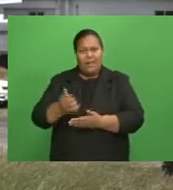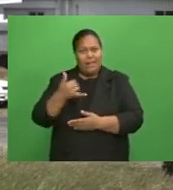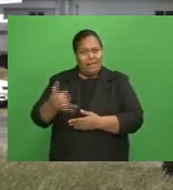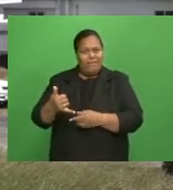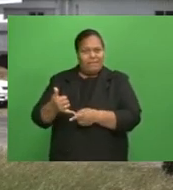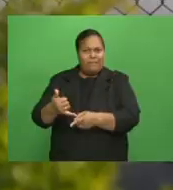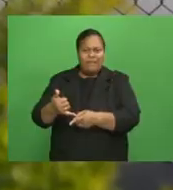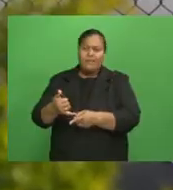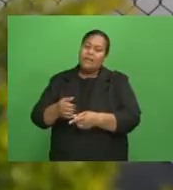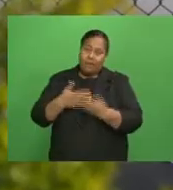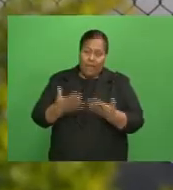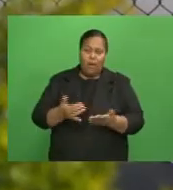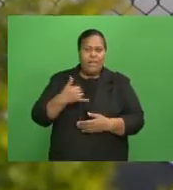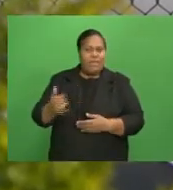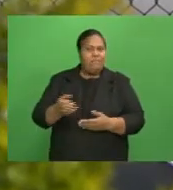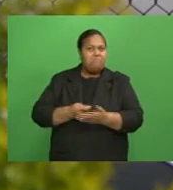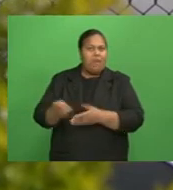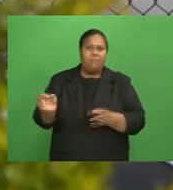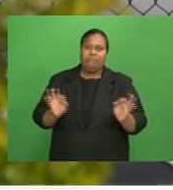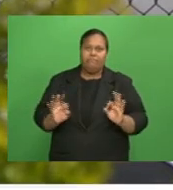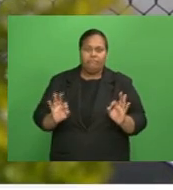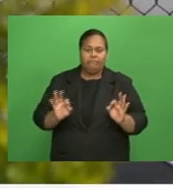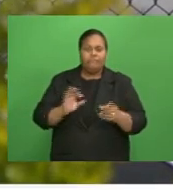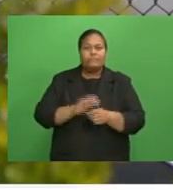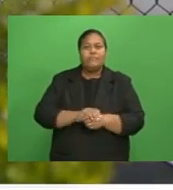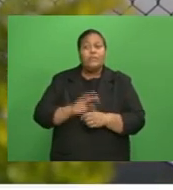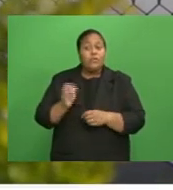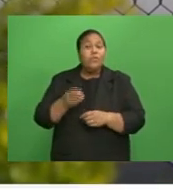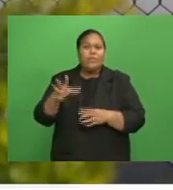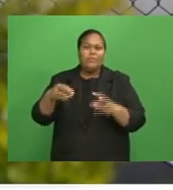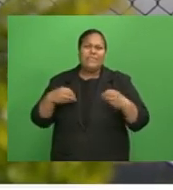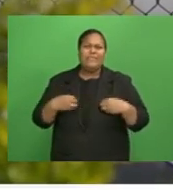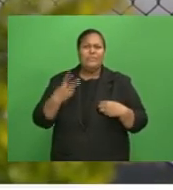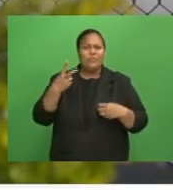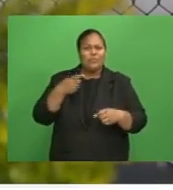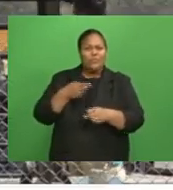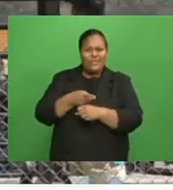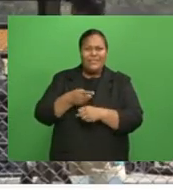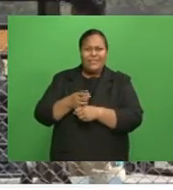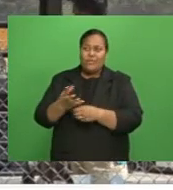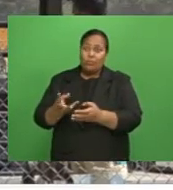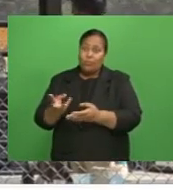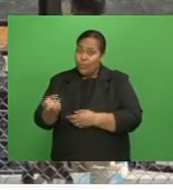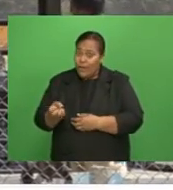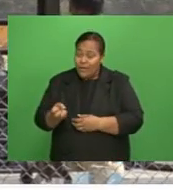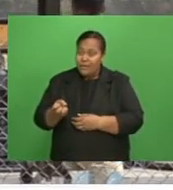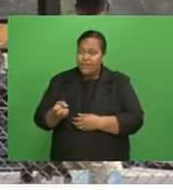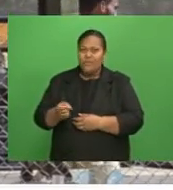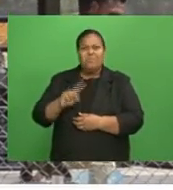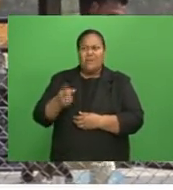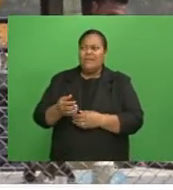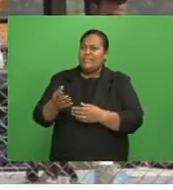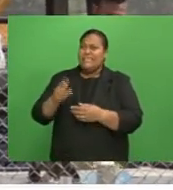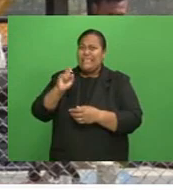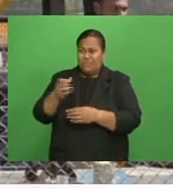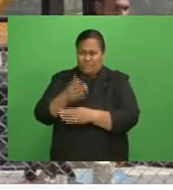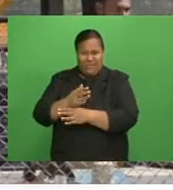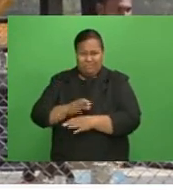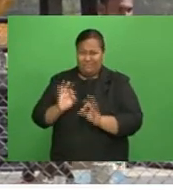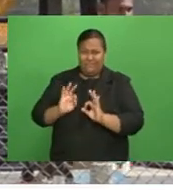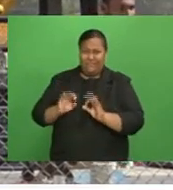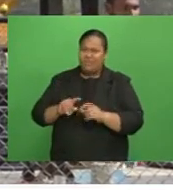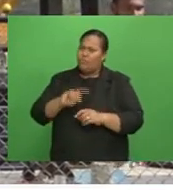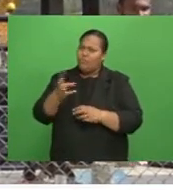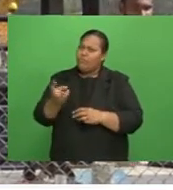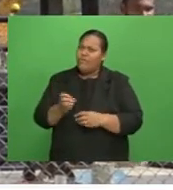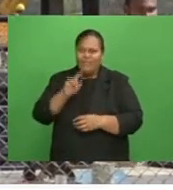without pay. Money says employees therefore received 2 weeks of wages they would not otherwise have been entitled to. Further to this, the